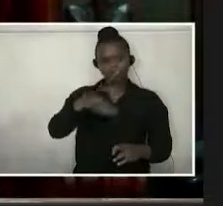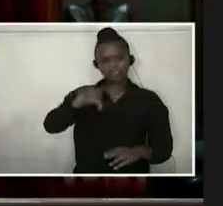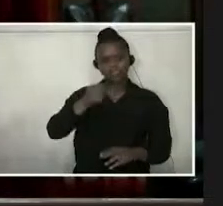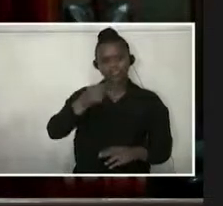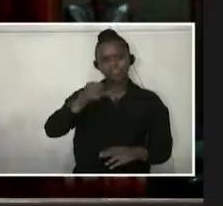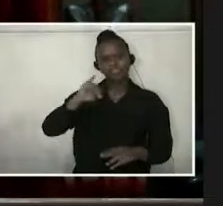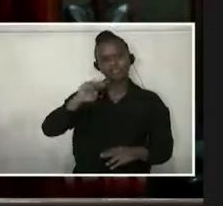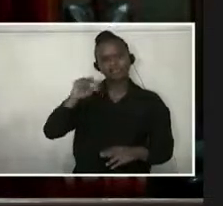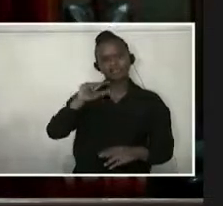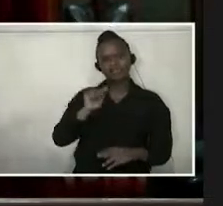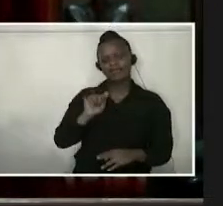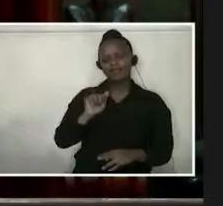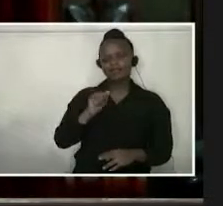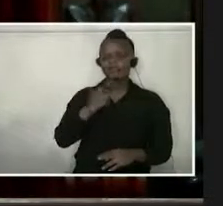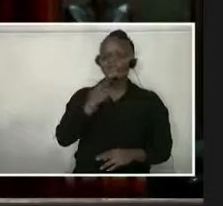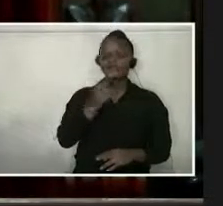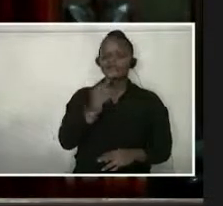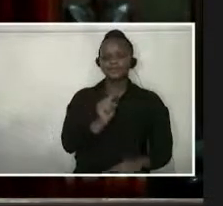brought